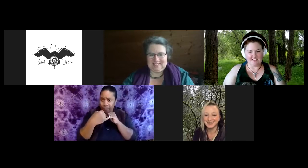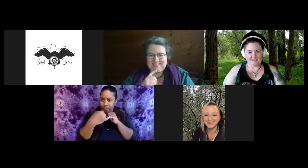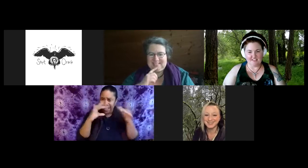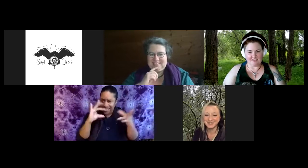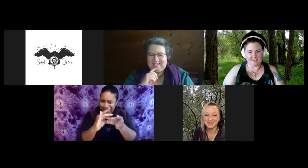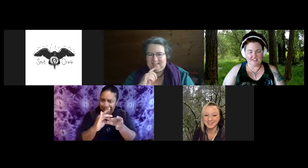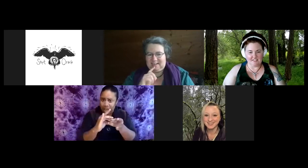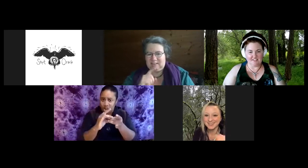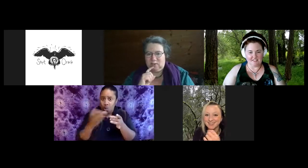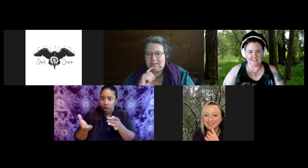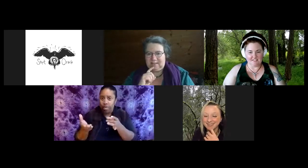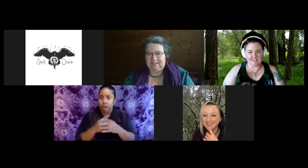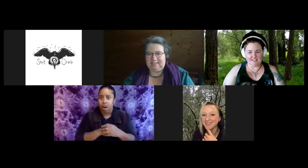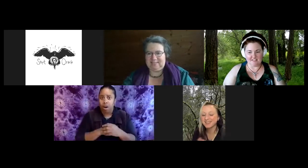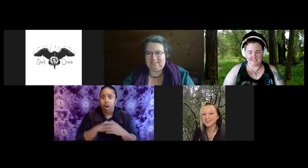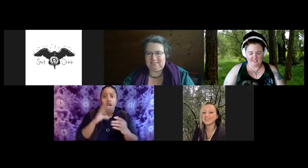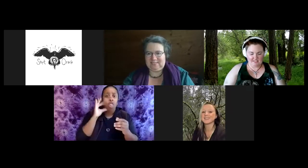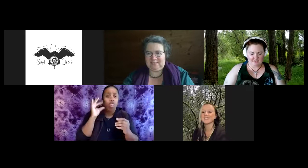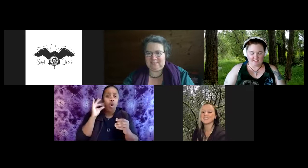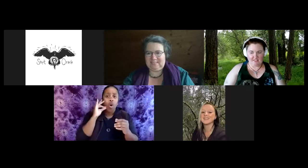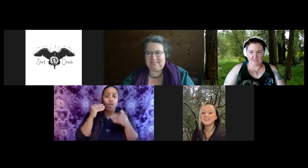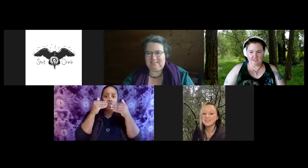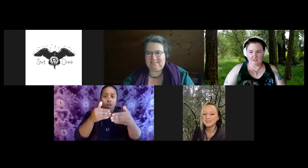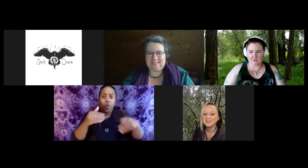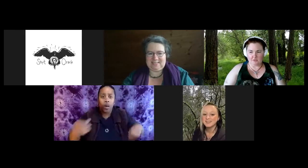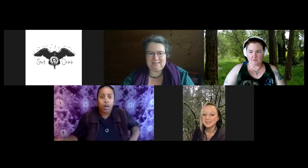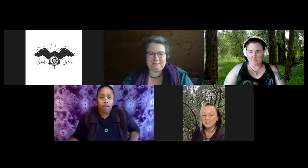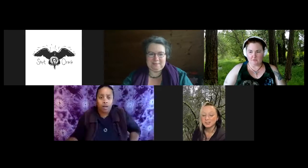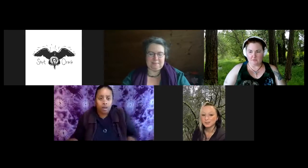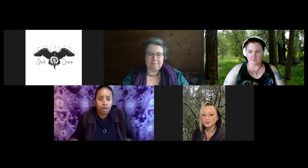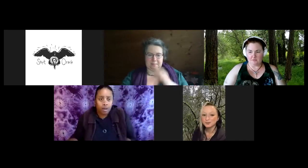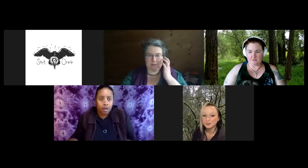Yeah. All right, Thorne, go ahead.